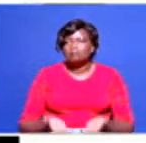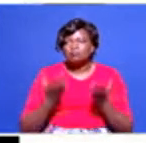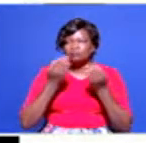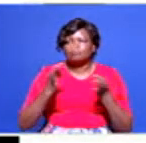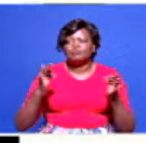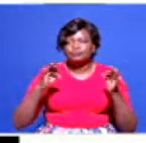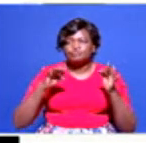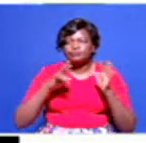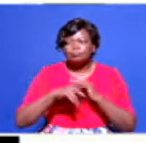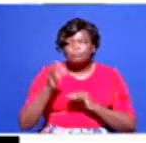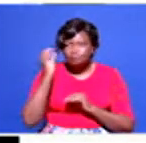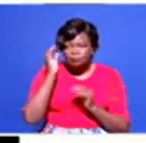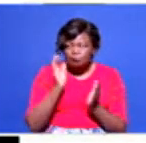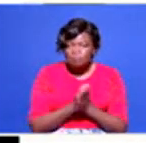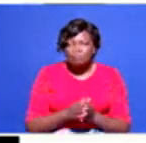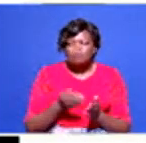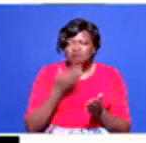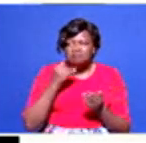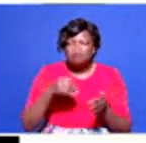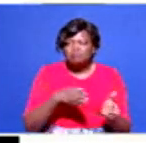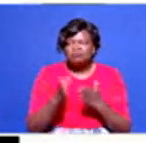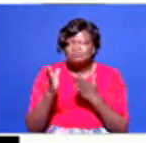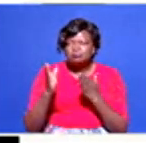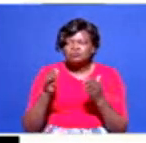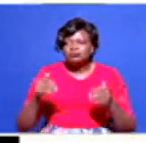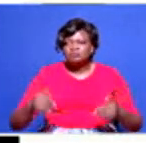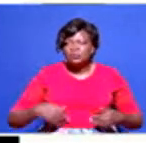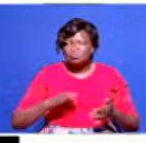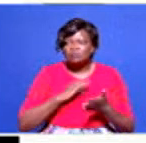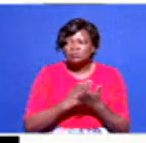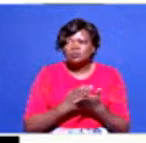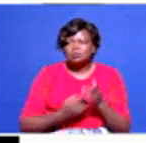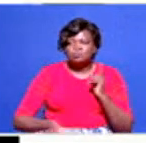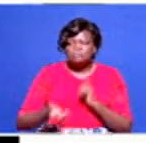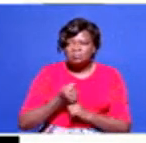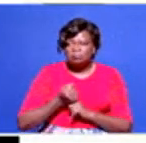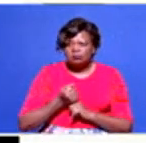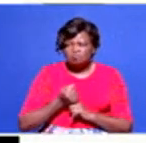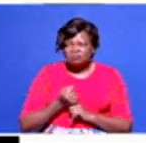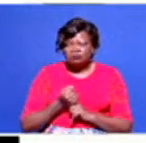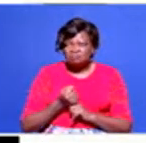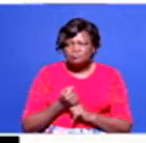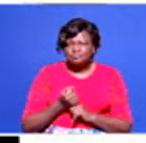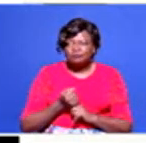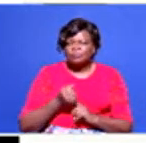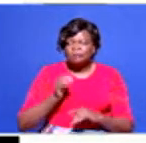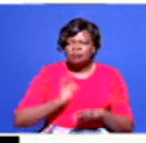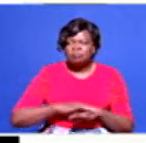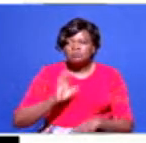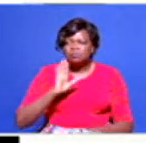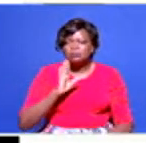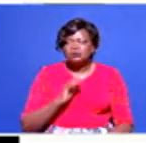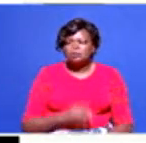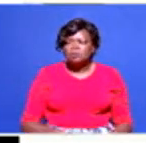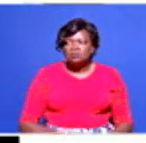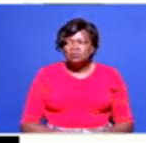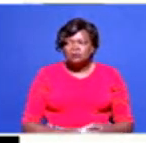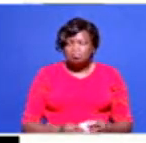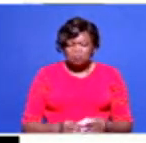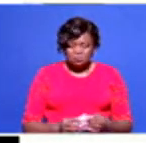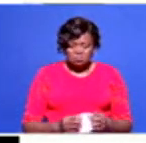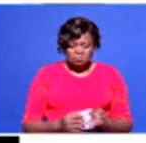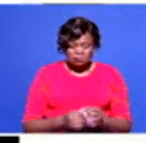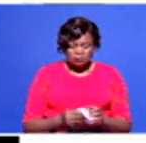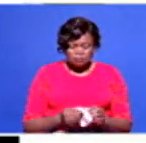primary education, better infrastructure, youth fund were realized during his tenure. Fare thee